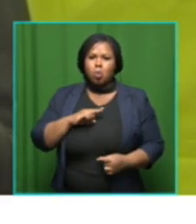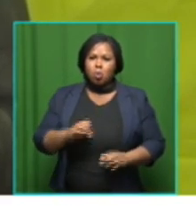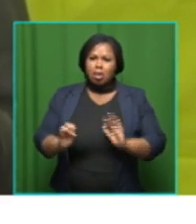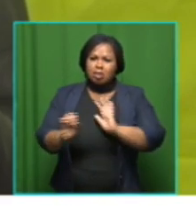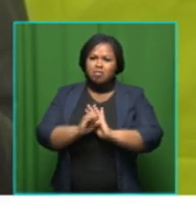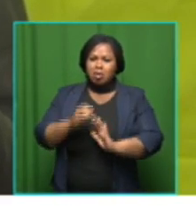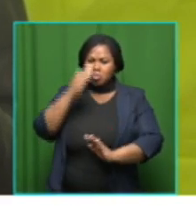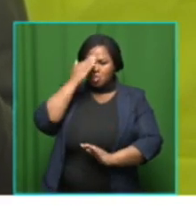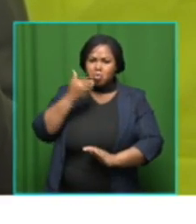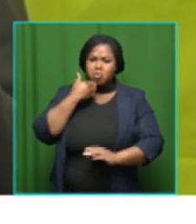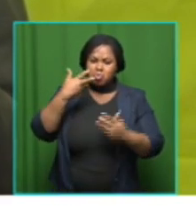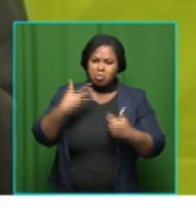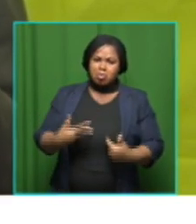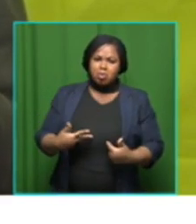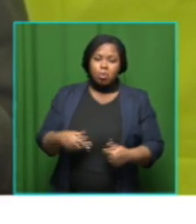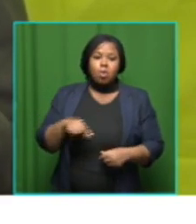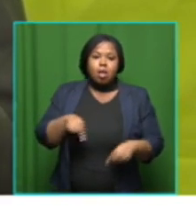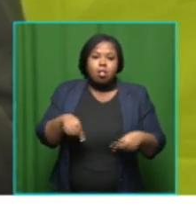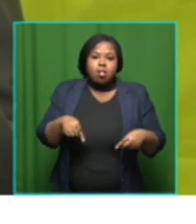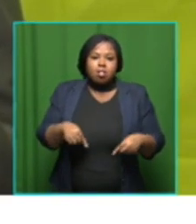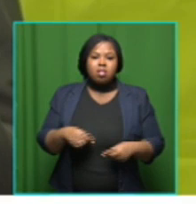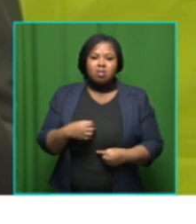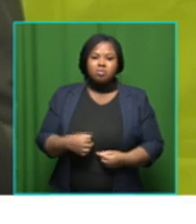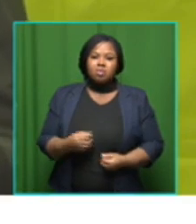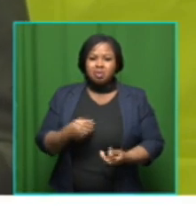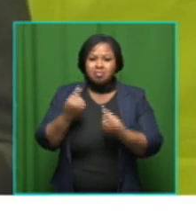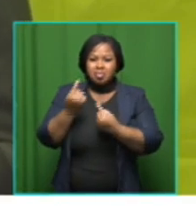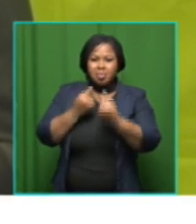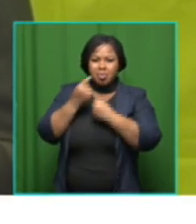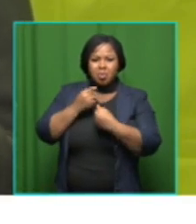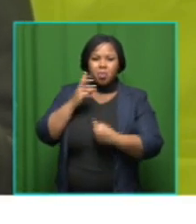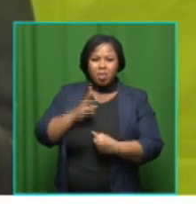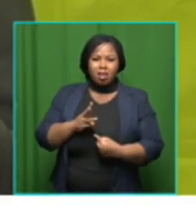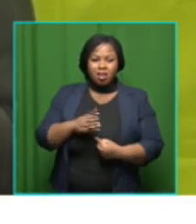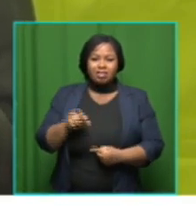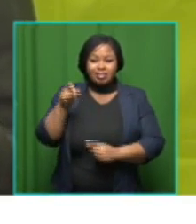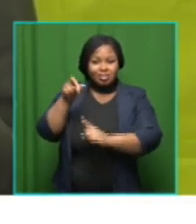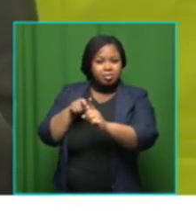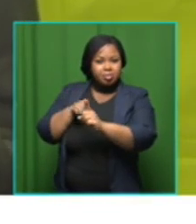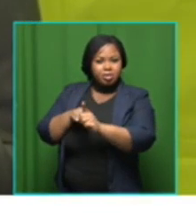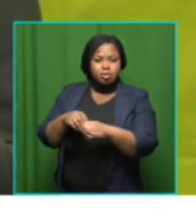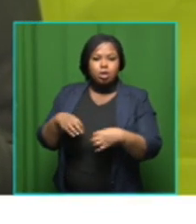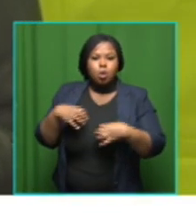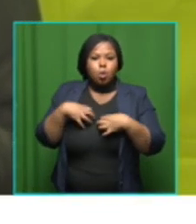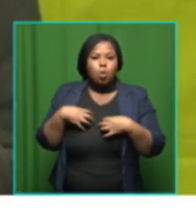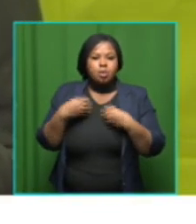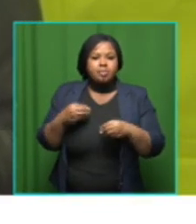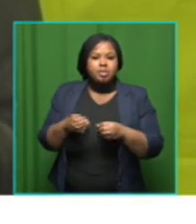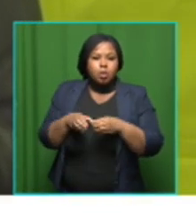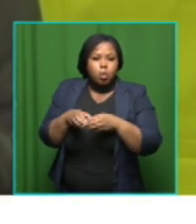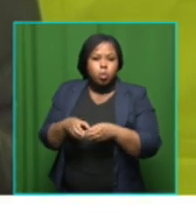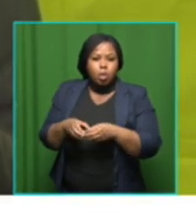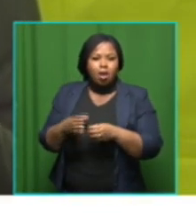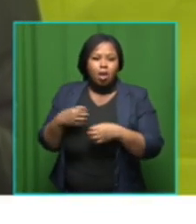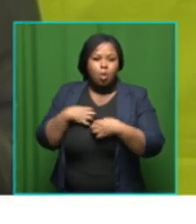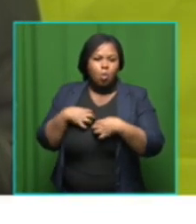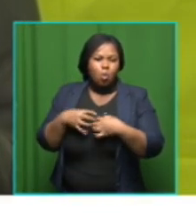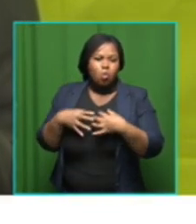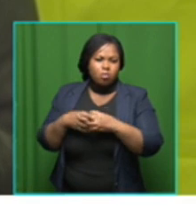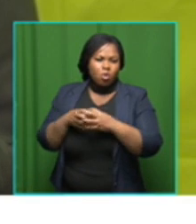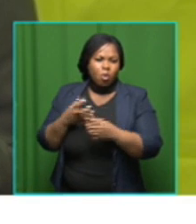stigmatized, and she's a person who owns a small business, and also it was going to affect her business if she